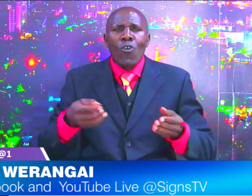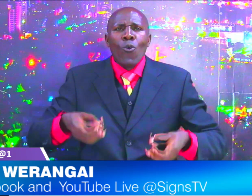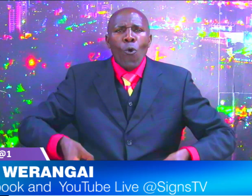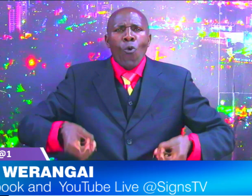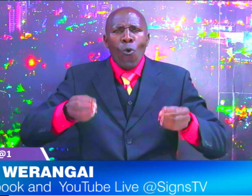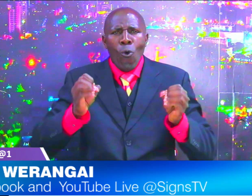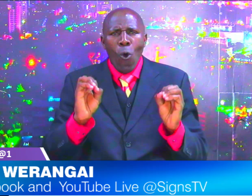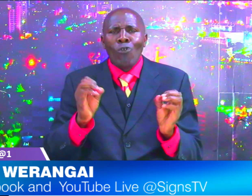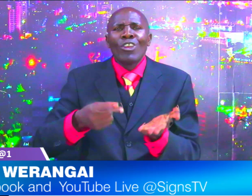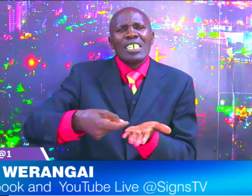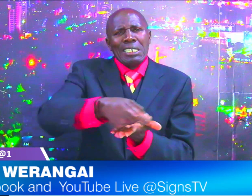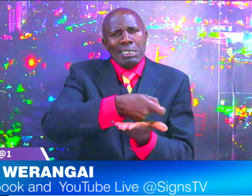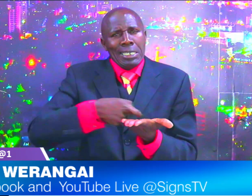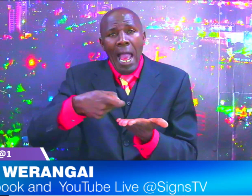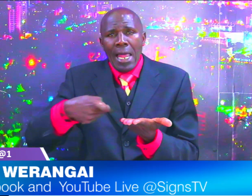of the discussion.